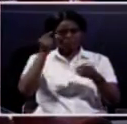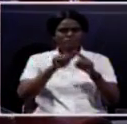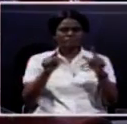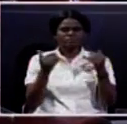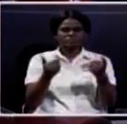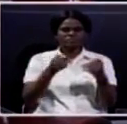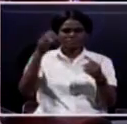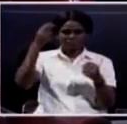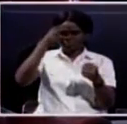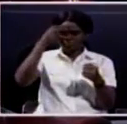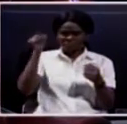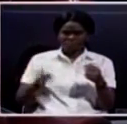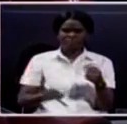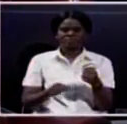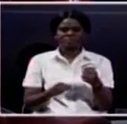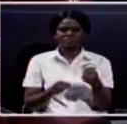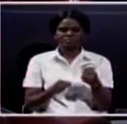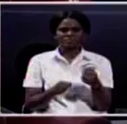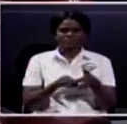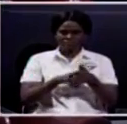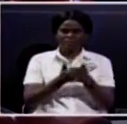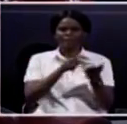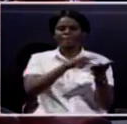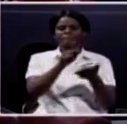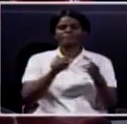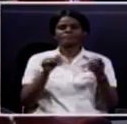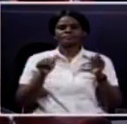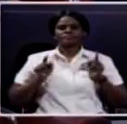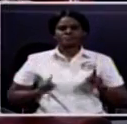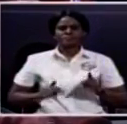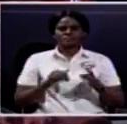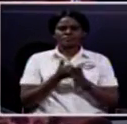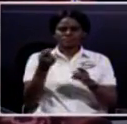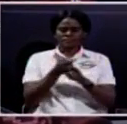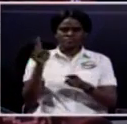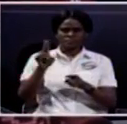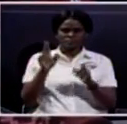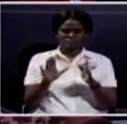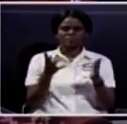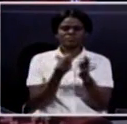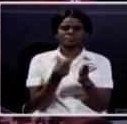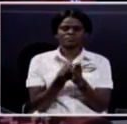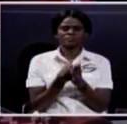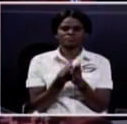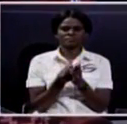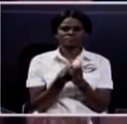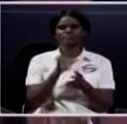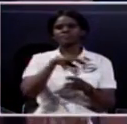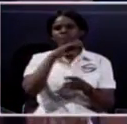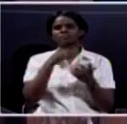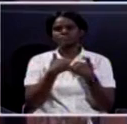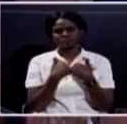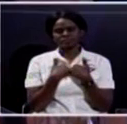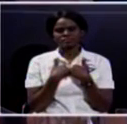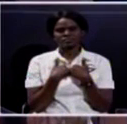guard who is not on the payroll of government, how would you handle that? You are going to handle it from the user fees. Is that enough? It is.